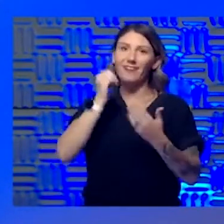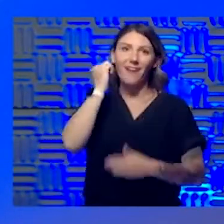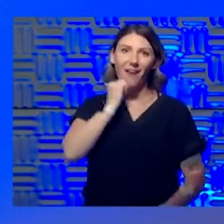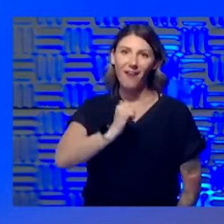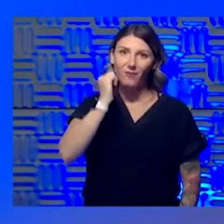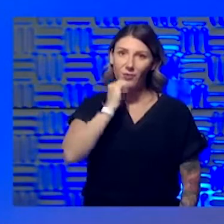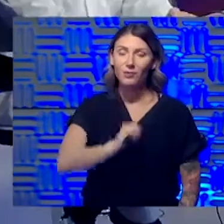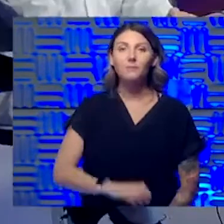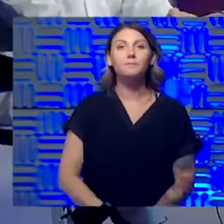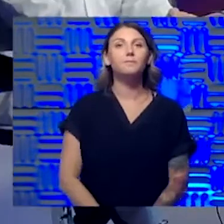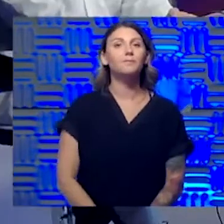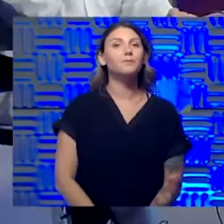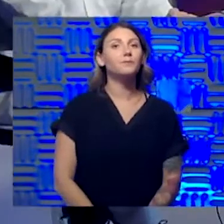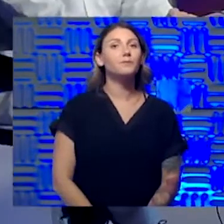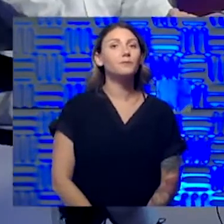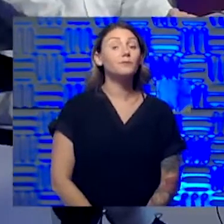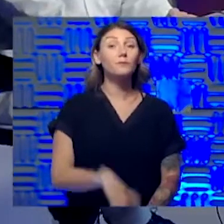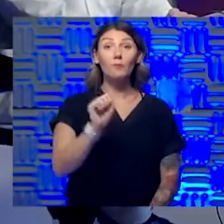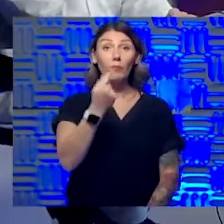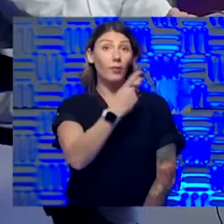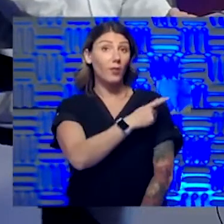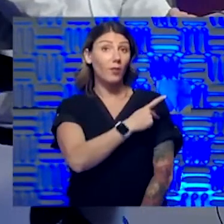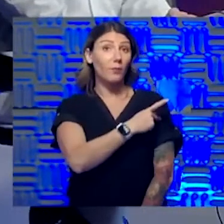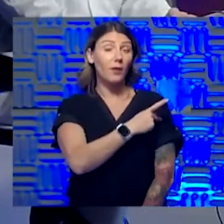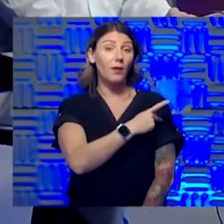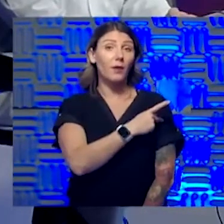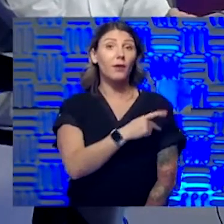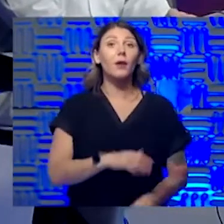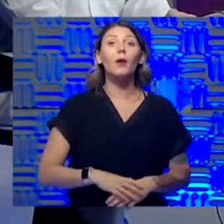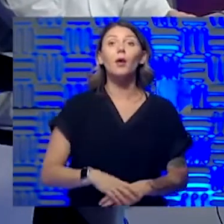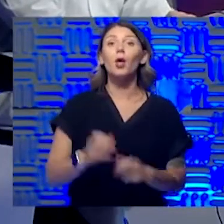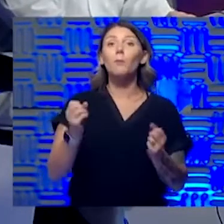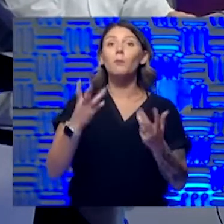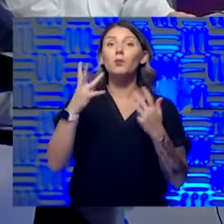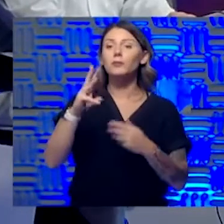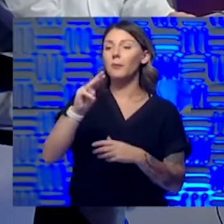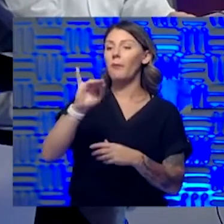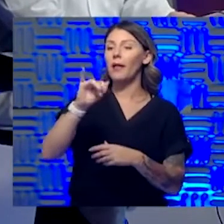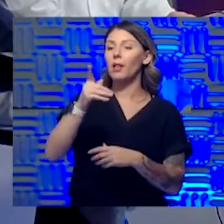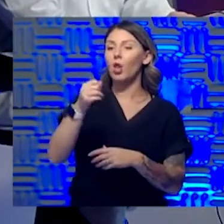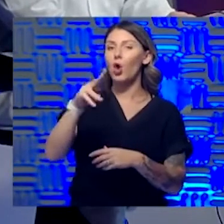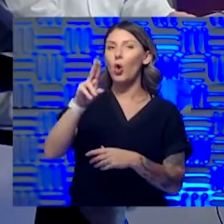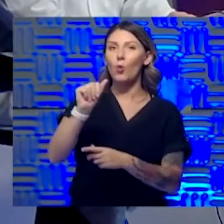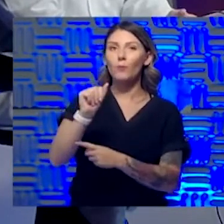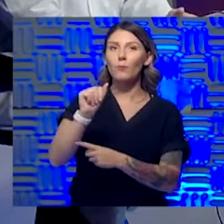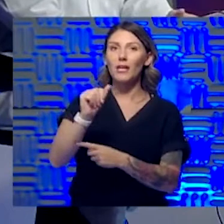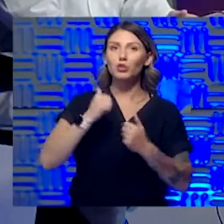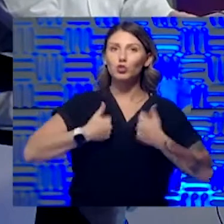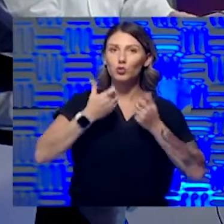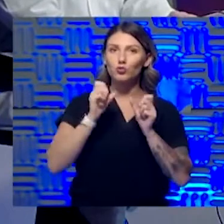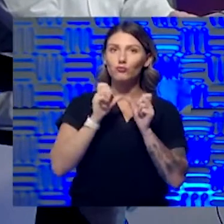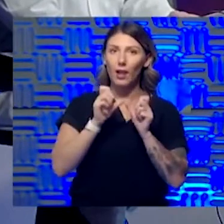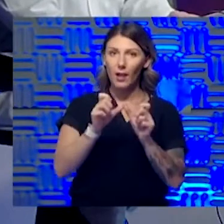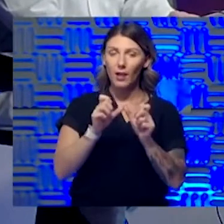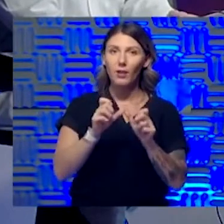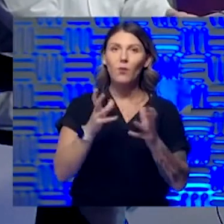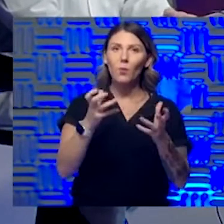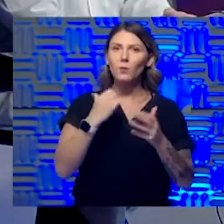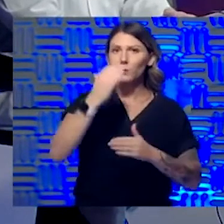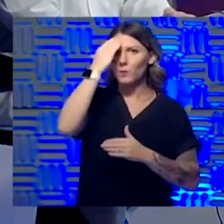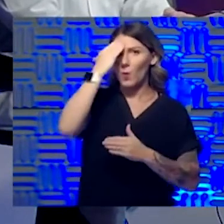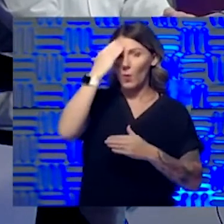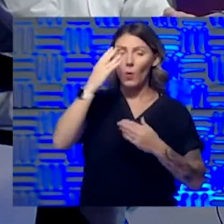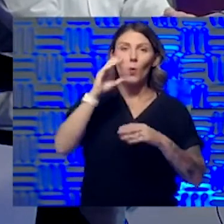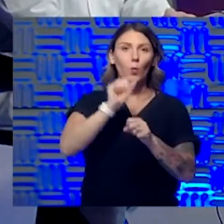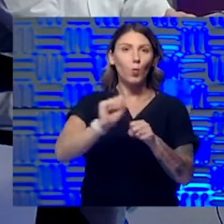well. It's another patient, multiple myeloma survivor, works in retail, and she wants to know if Dr. Jensen thinks it's safe